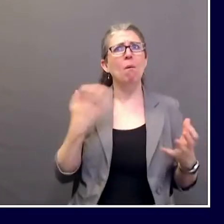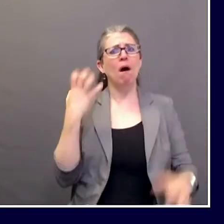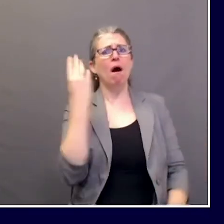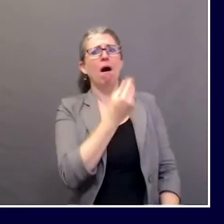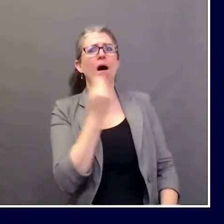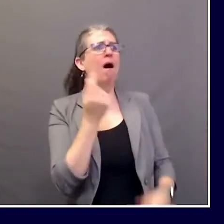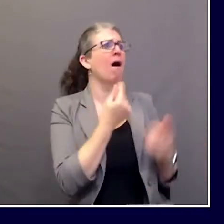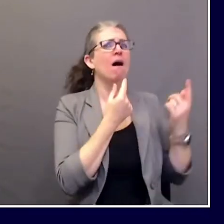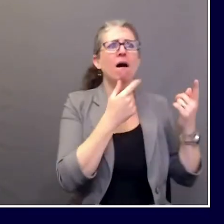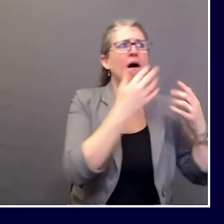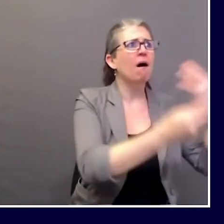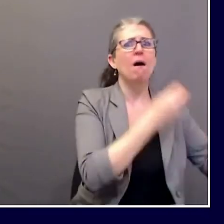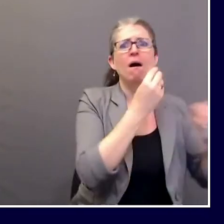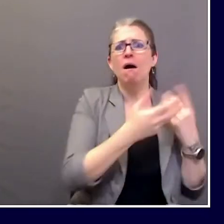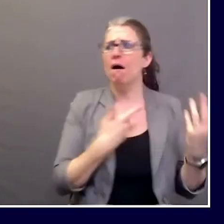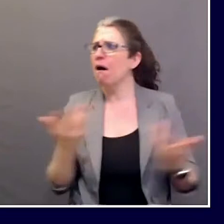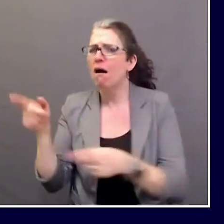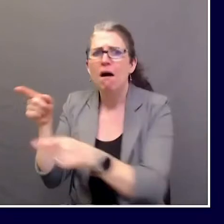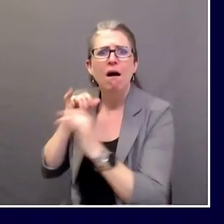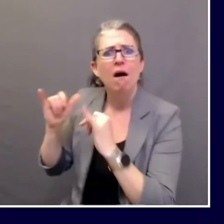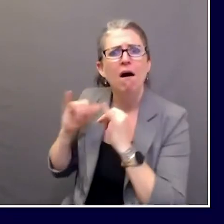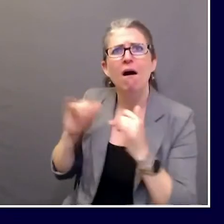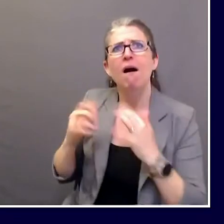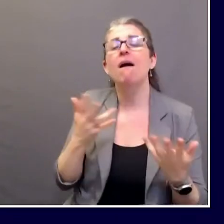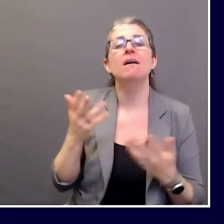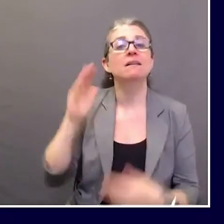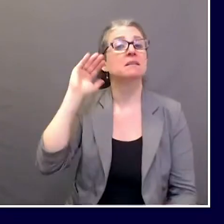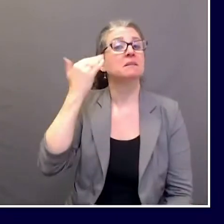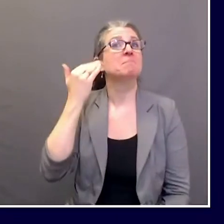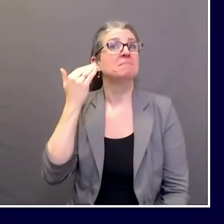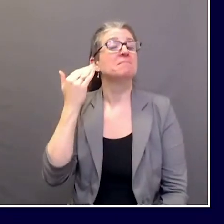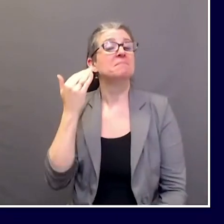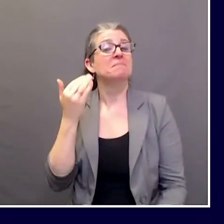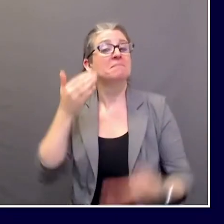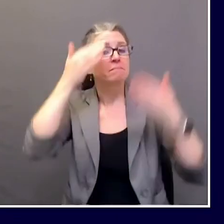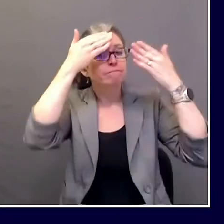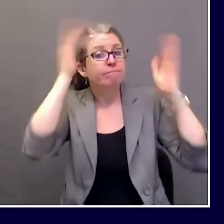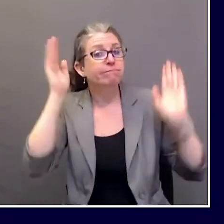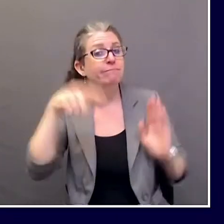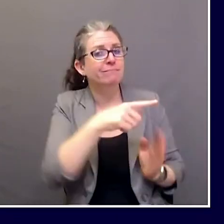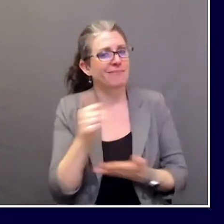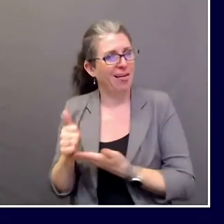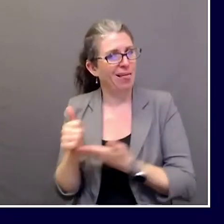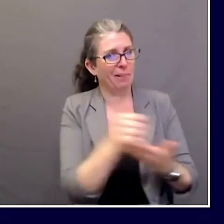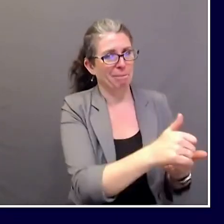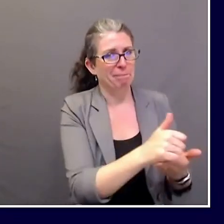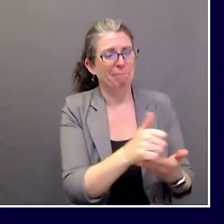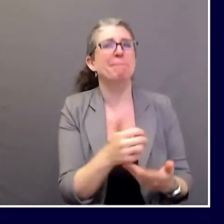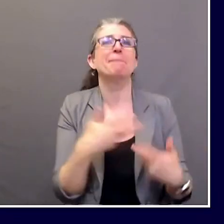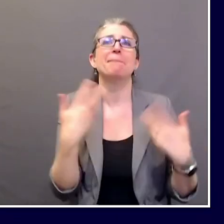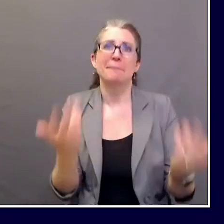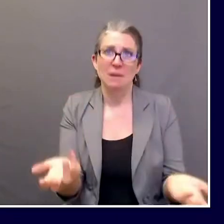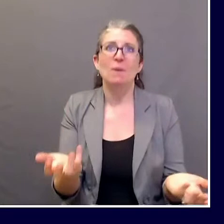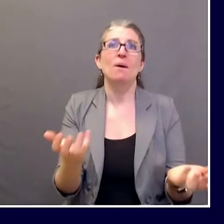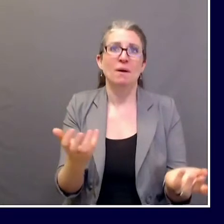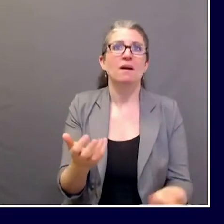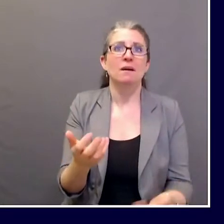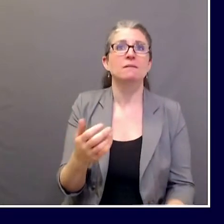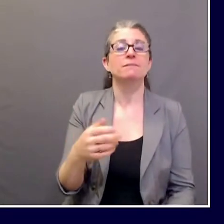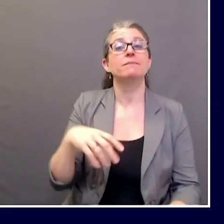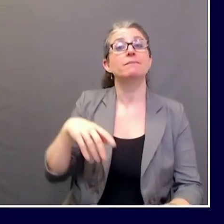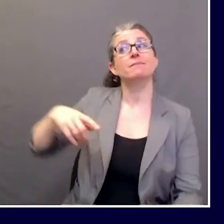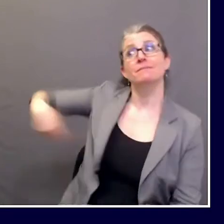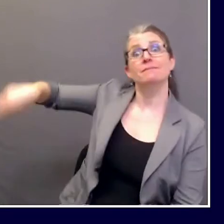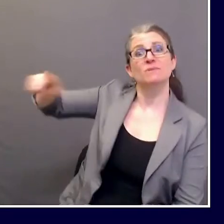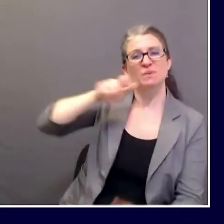And that feeling resonates. The feeling of freedom you get from being vaccinated, fully vaccinated, it's a great thing. And we